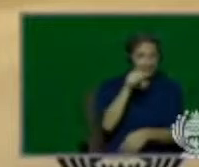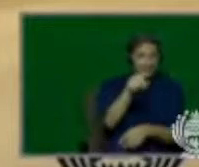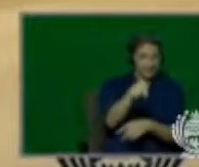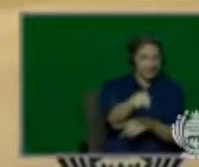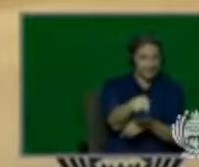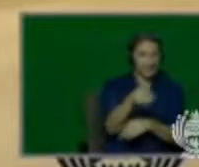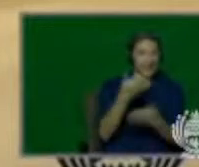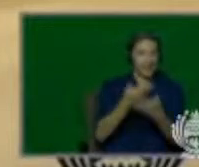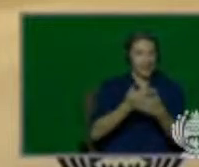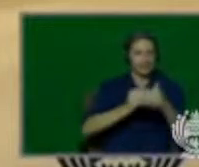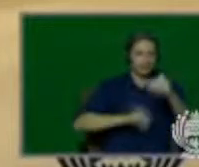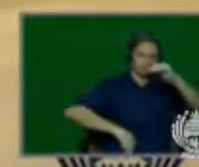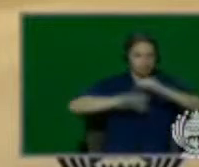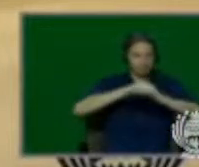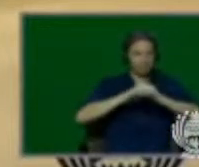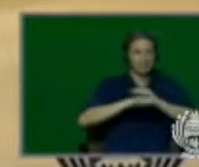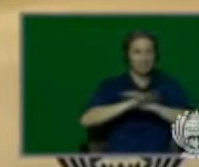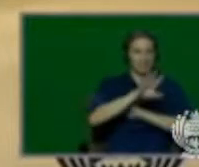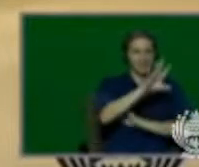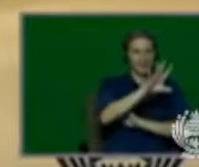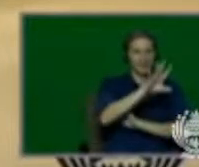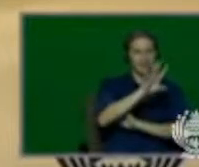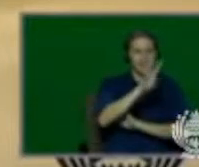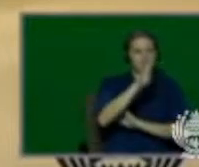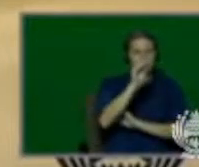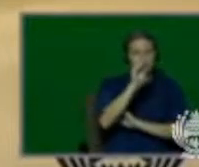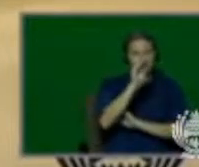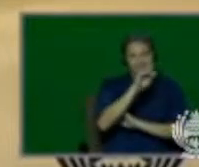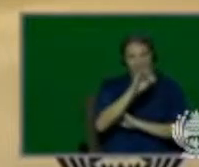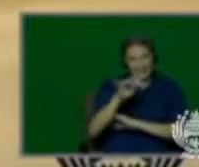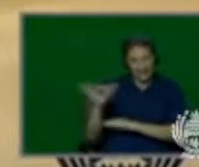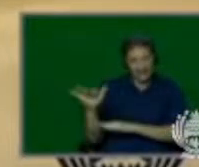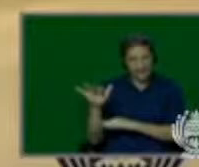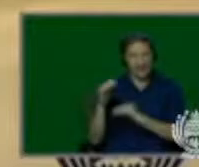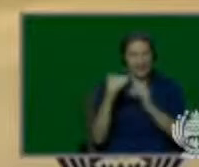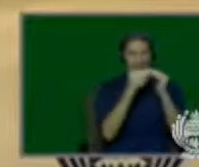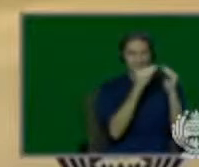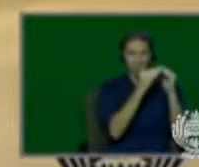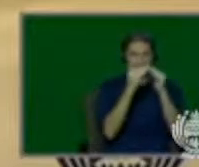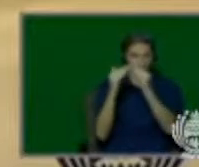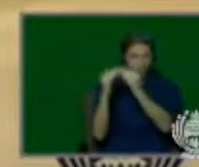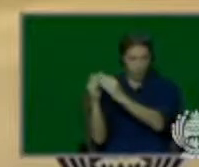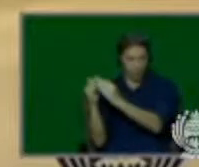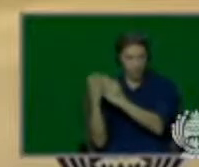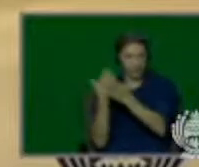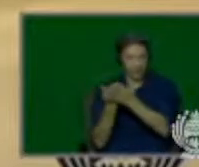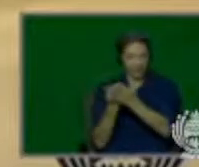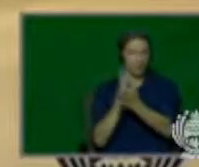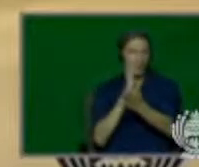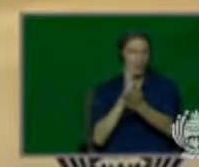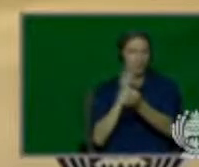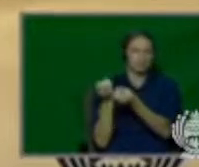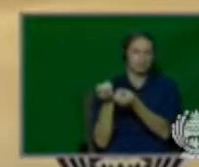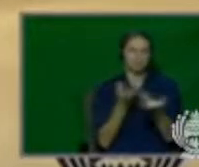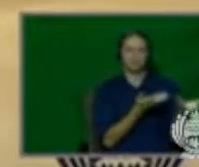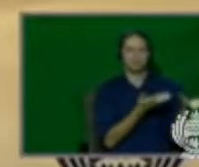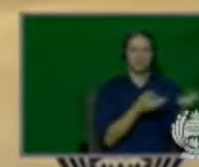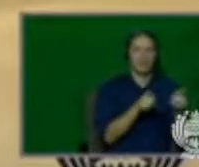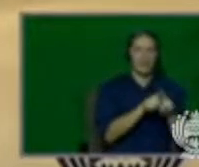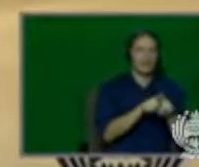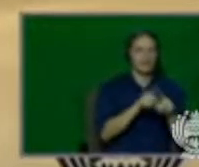the system to 5 million households in eThekwini and 4 district municipalities in